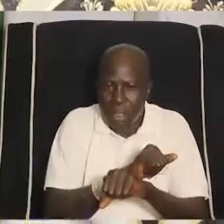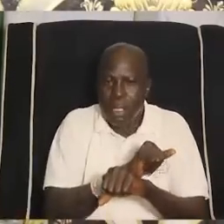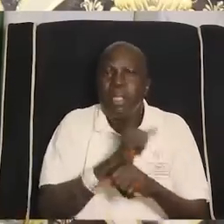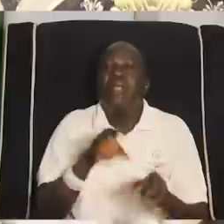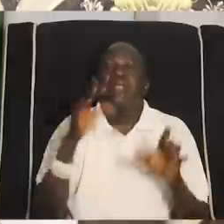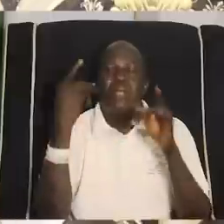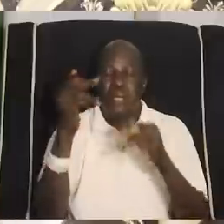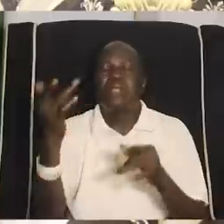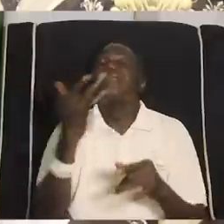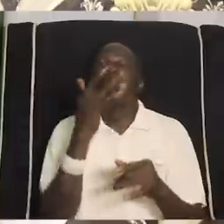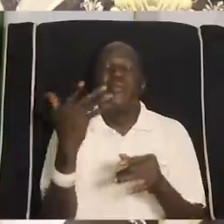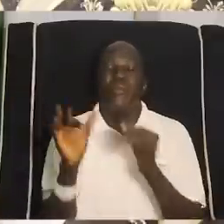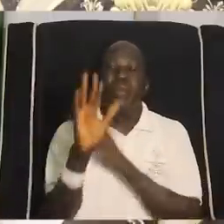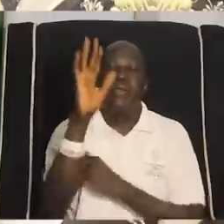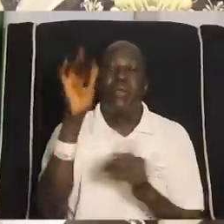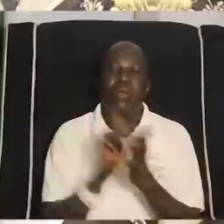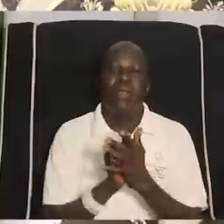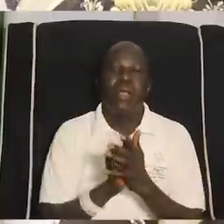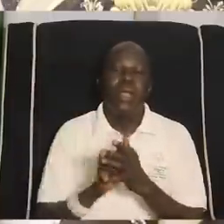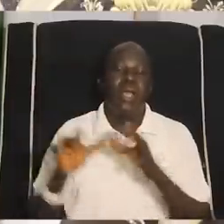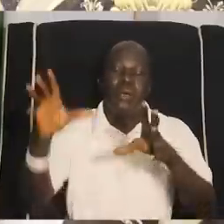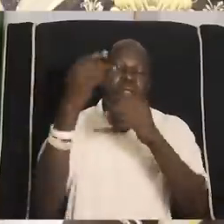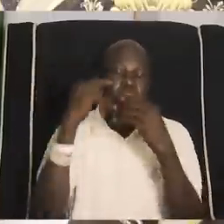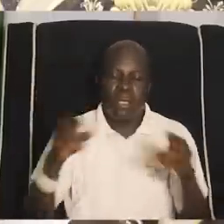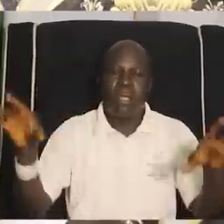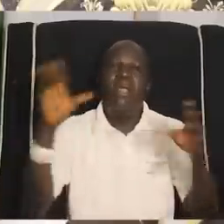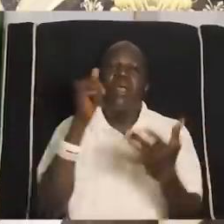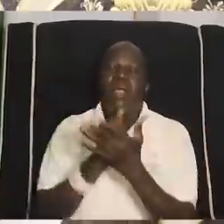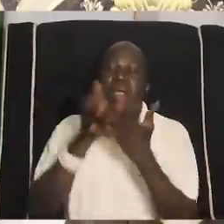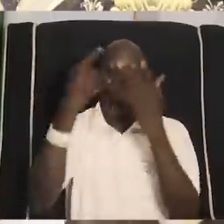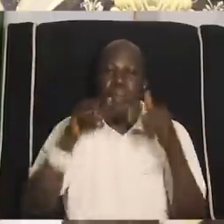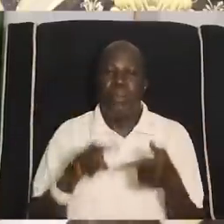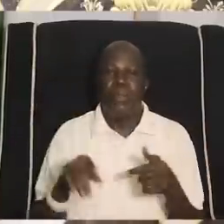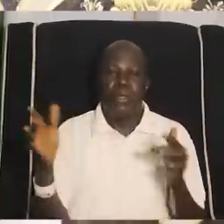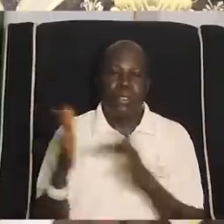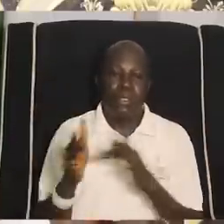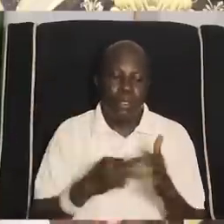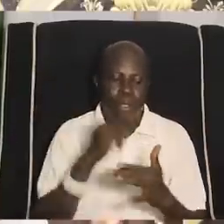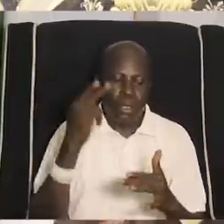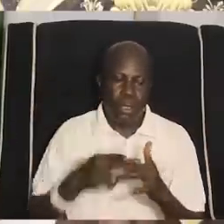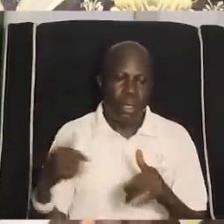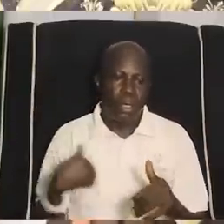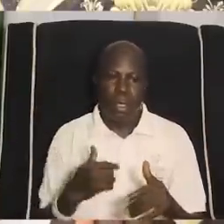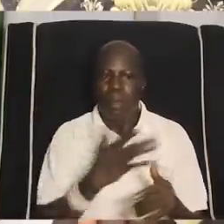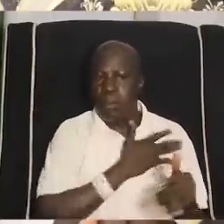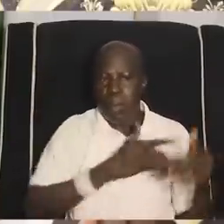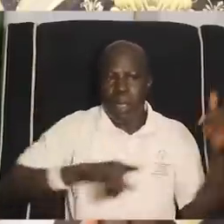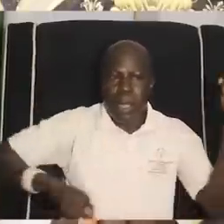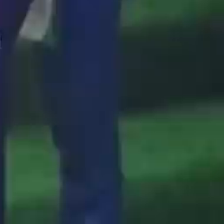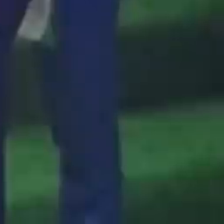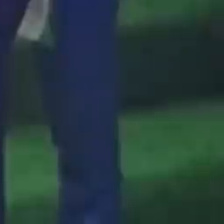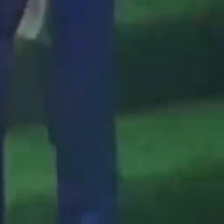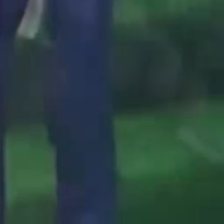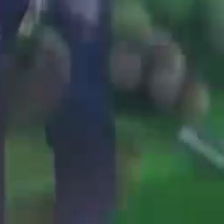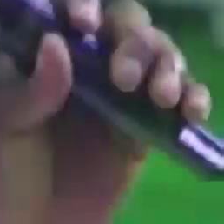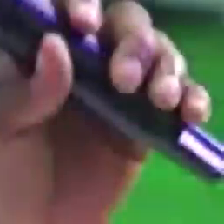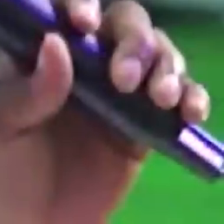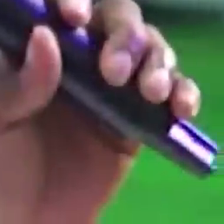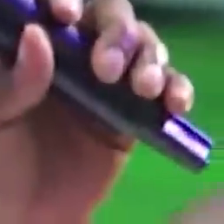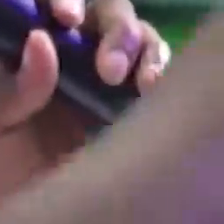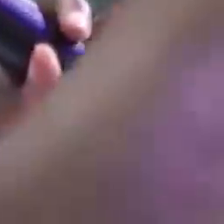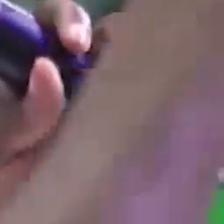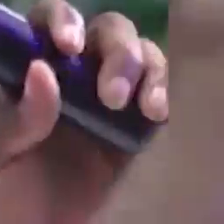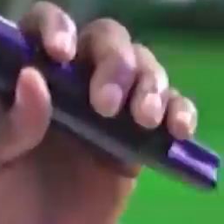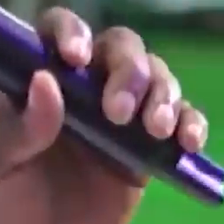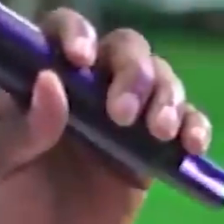ra no go. No. Wa ka ran lowo. No. Yes. Oluwa wa. Jesus name. Ororo tuntun so pe